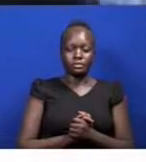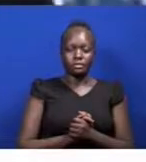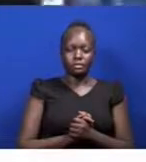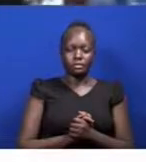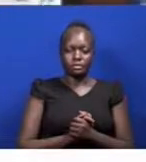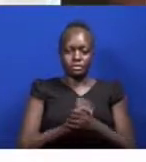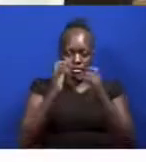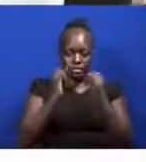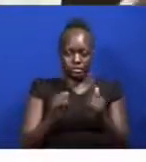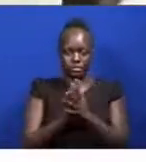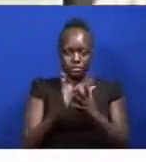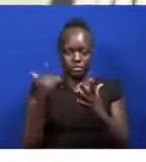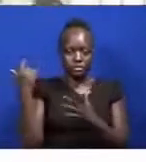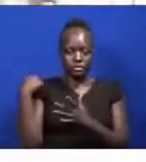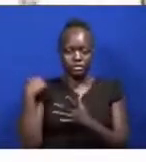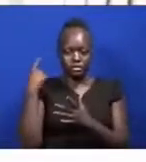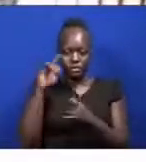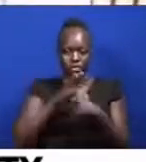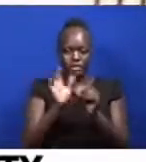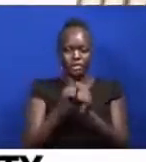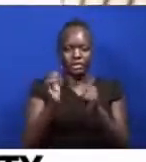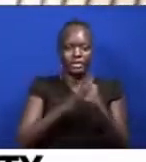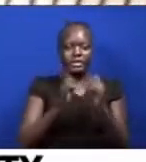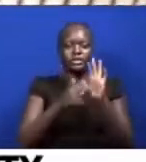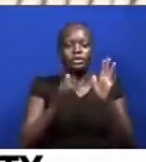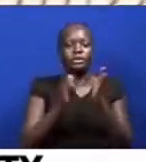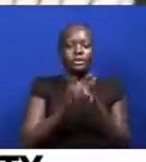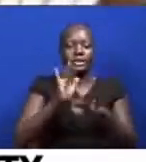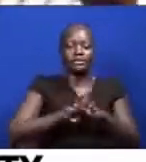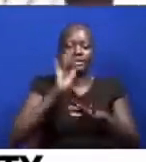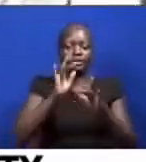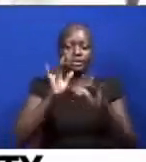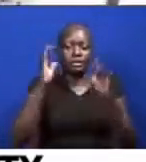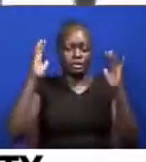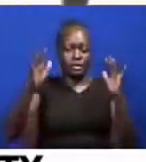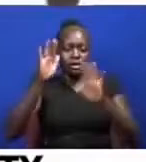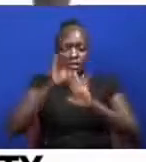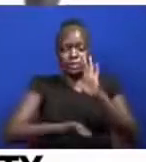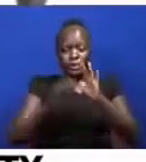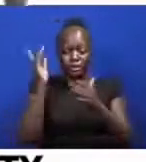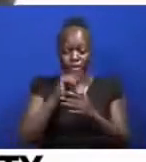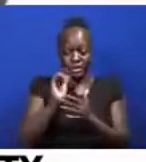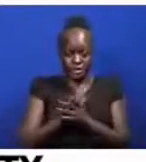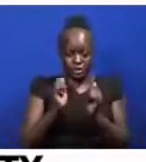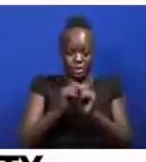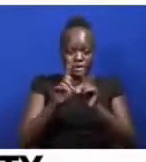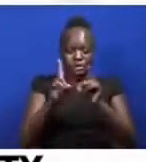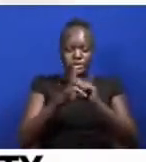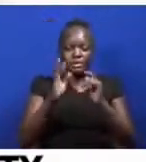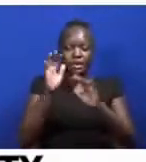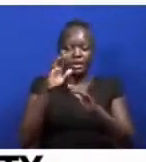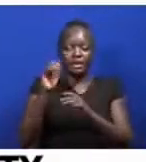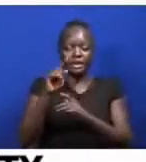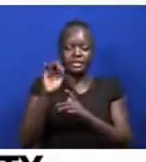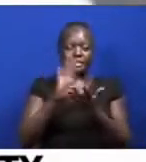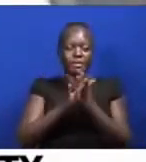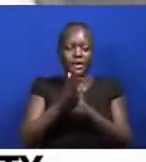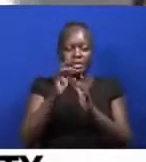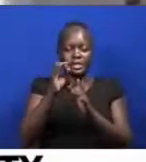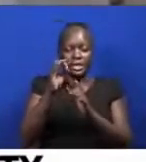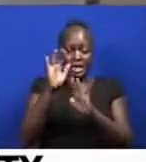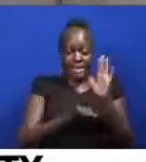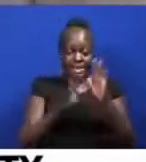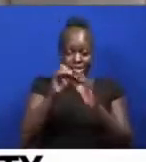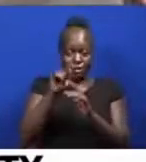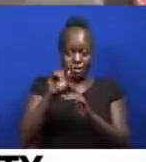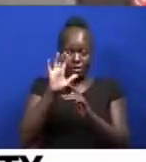The current statistics on the pandemic indicate that the infection has greatly decreased, with the prevalence rate remaining under 0.5%